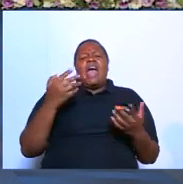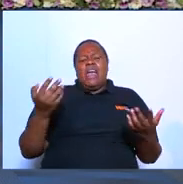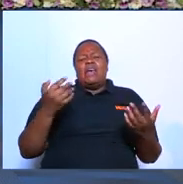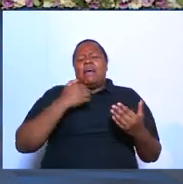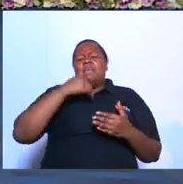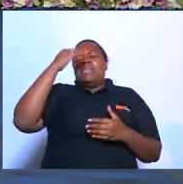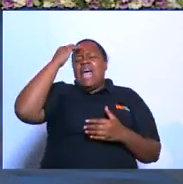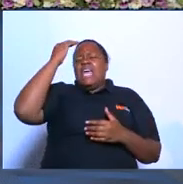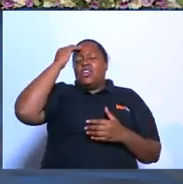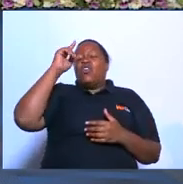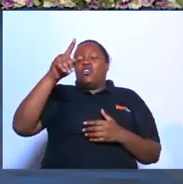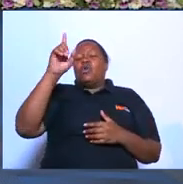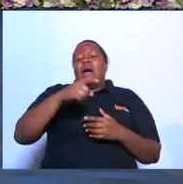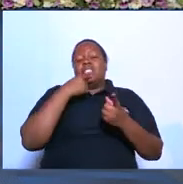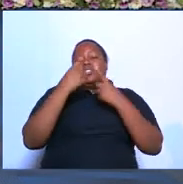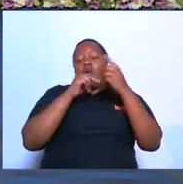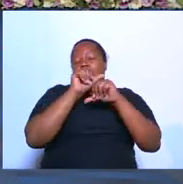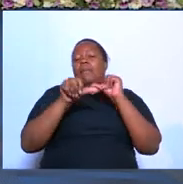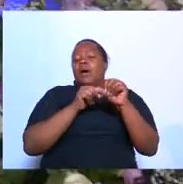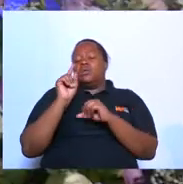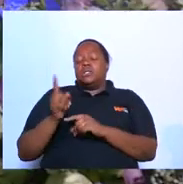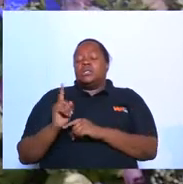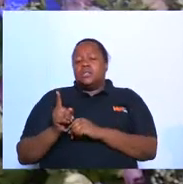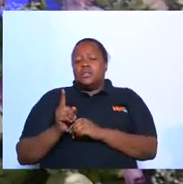you will raise up this issue